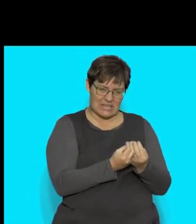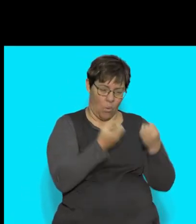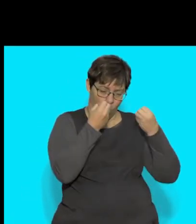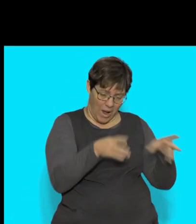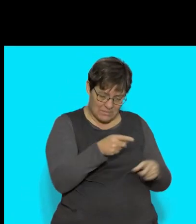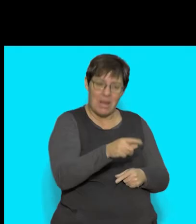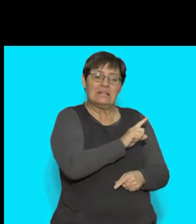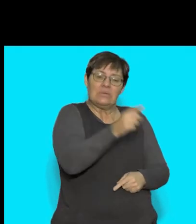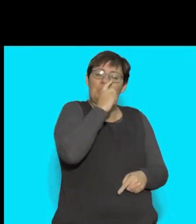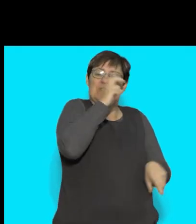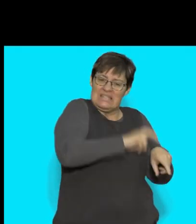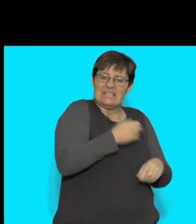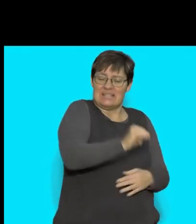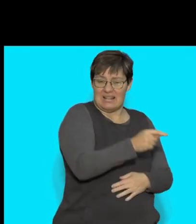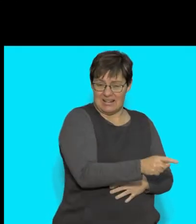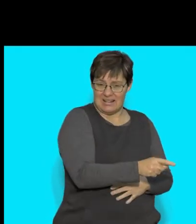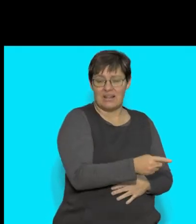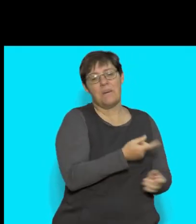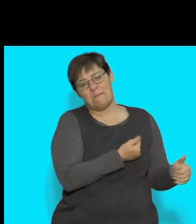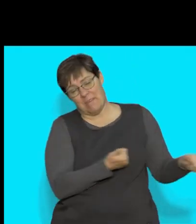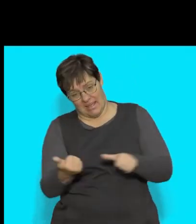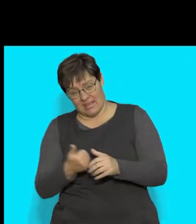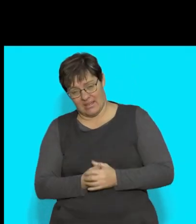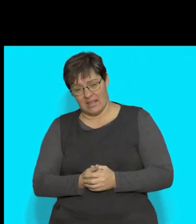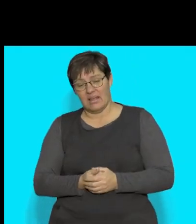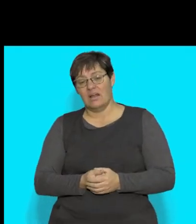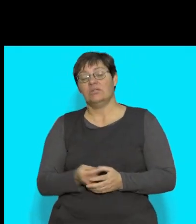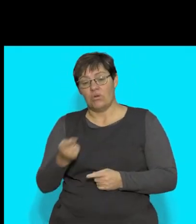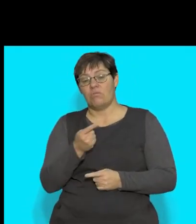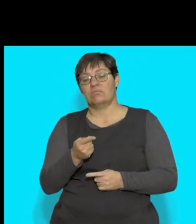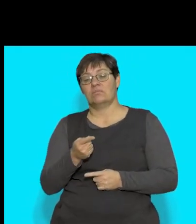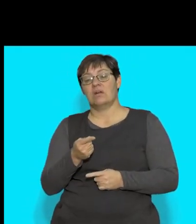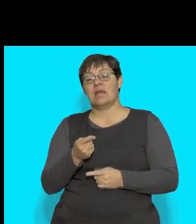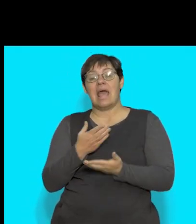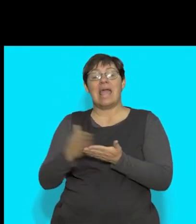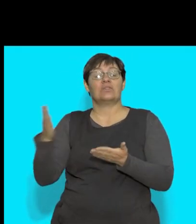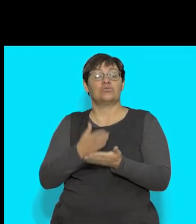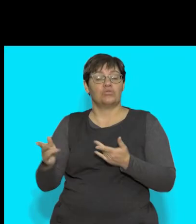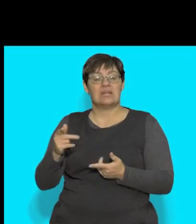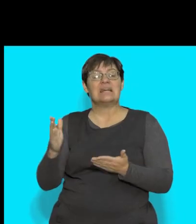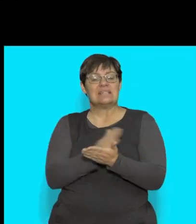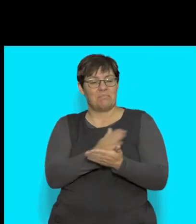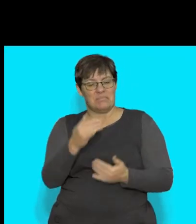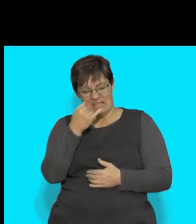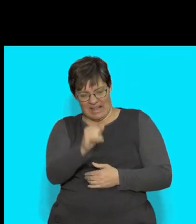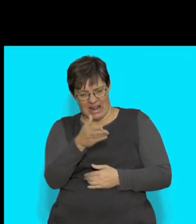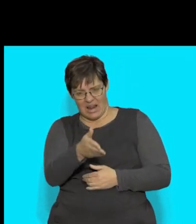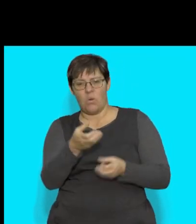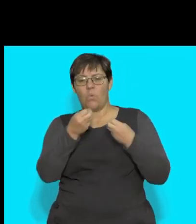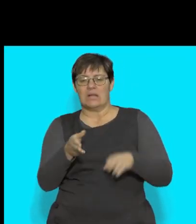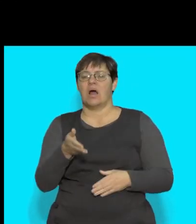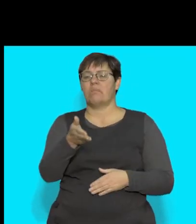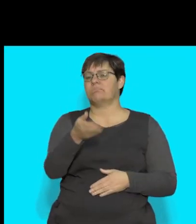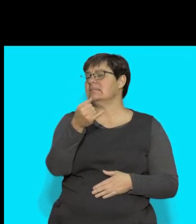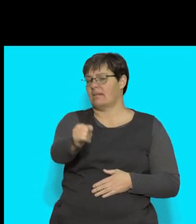needed. Now, tubular excretion means that in the blood, there is still waste